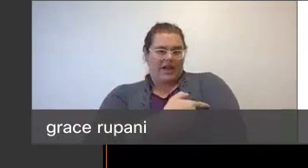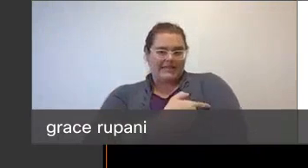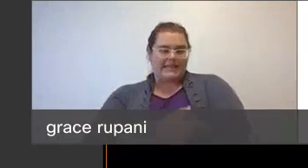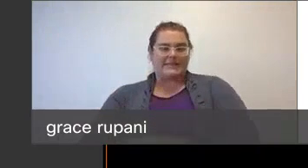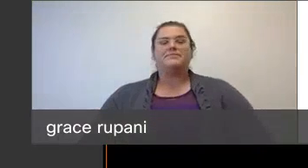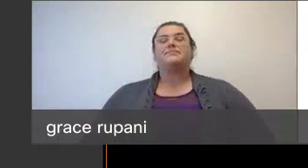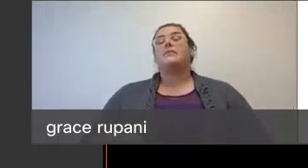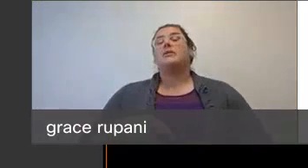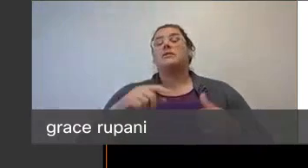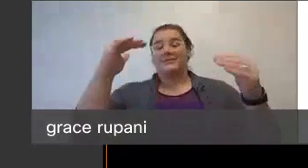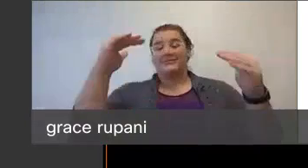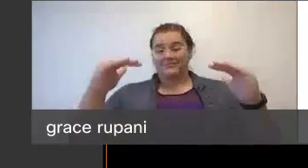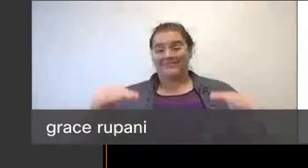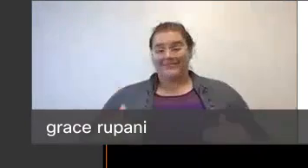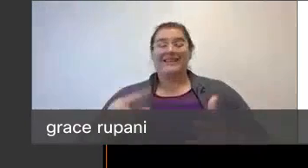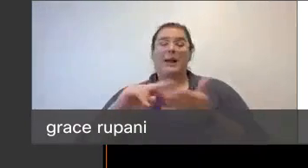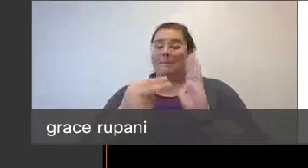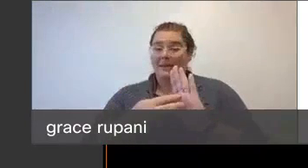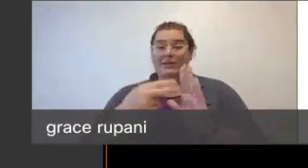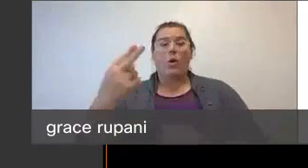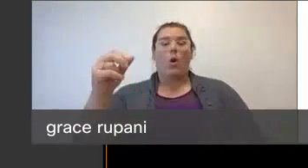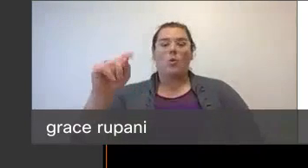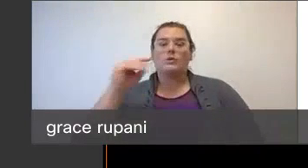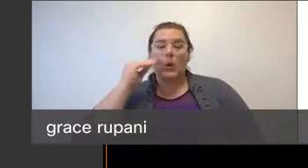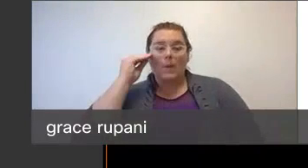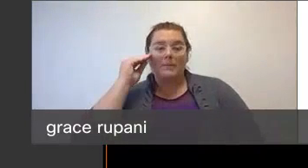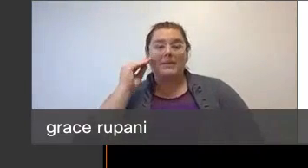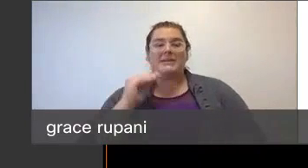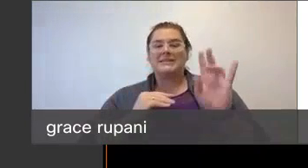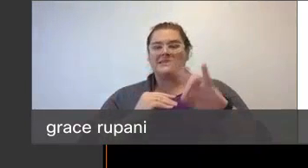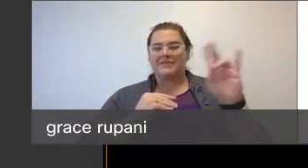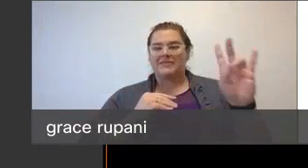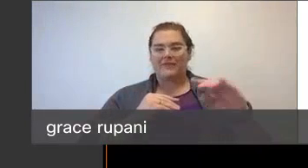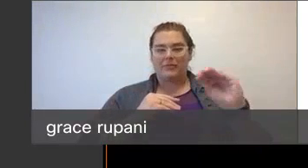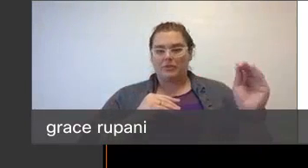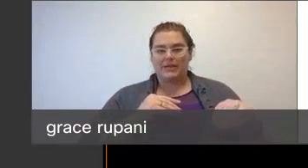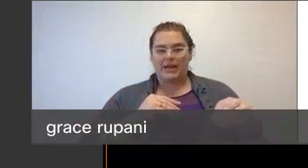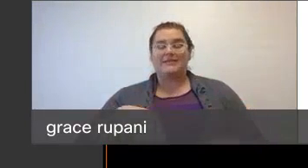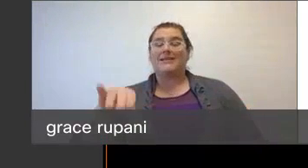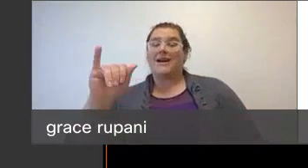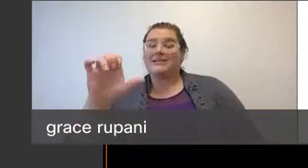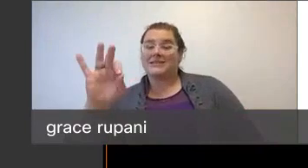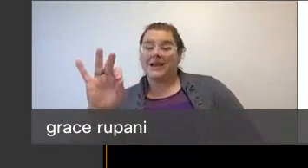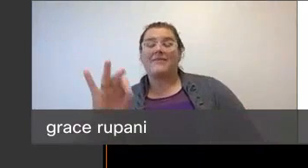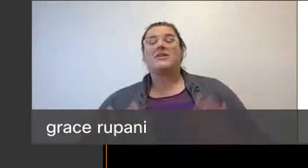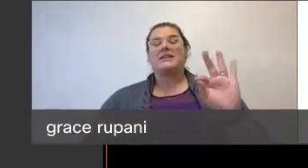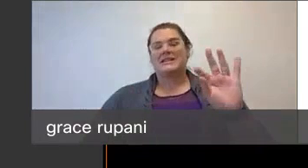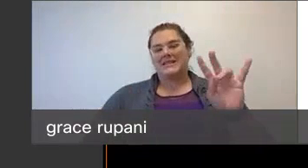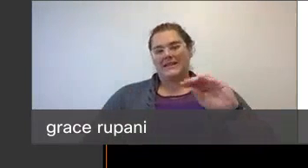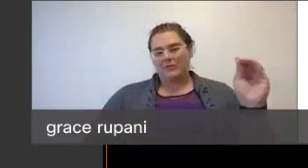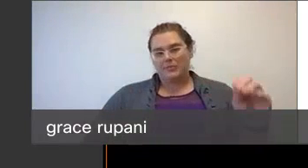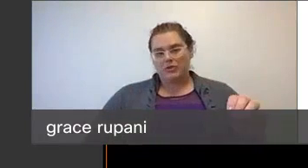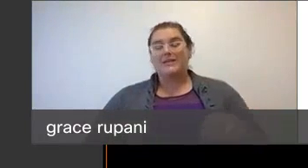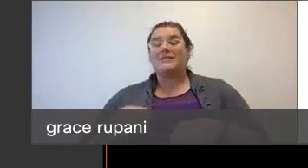that's 77%. In ICFs, it is 97%. In natural homes,